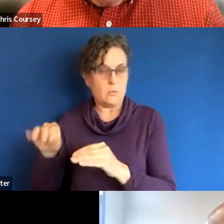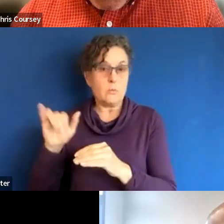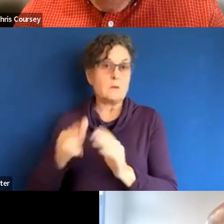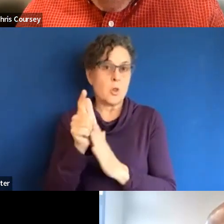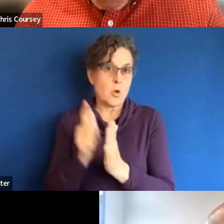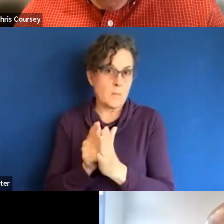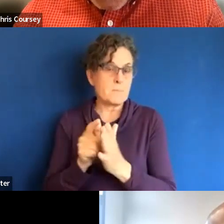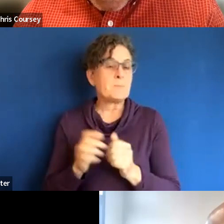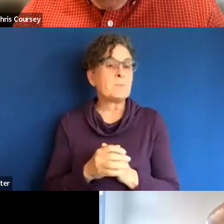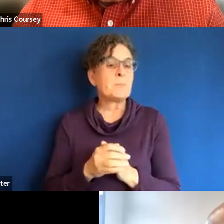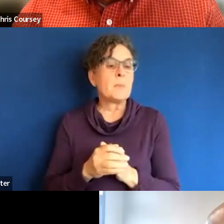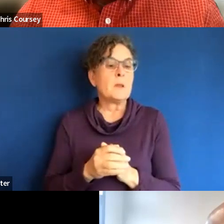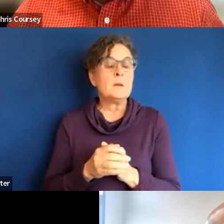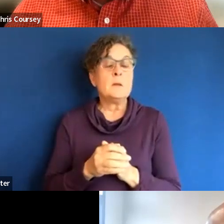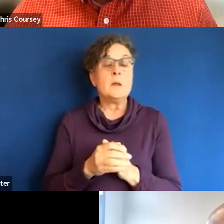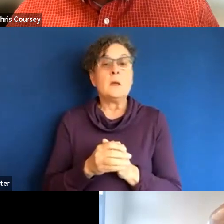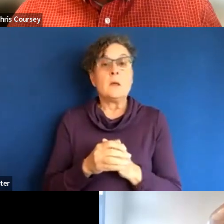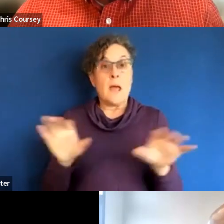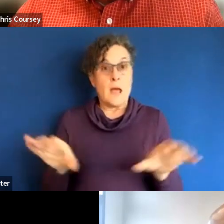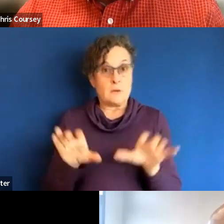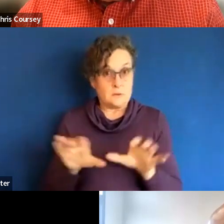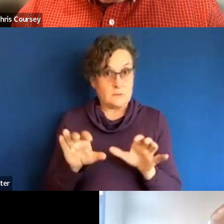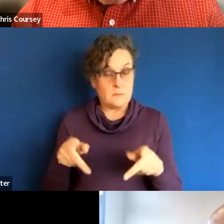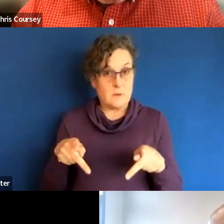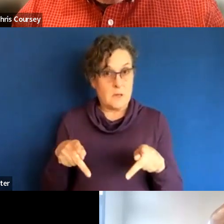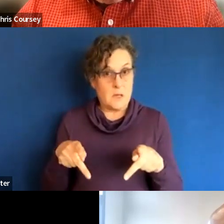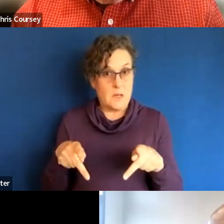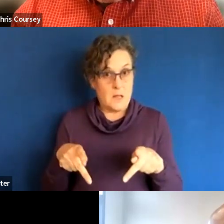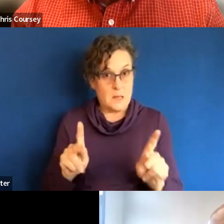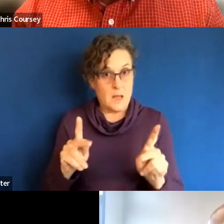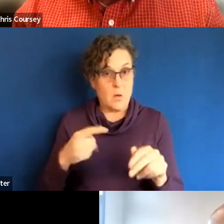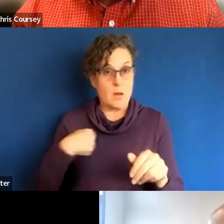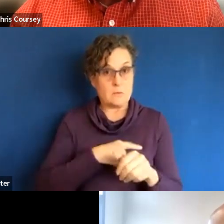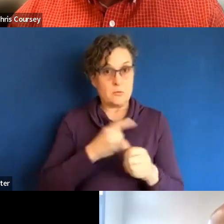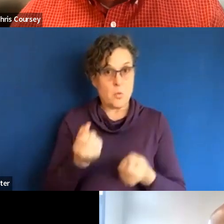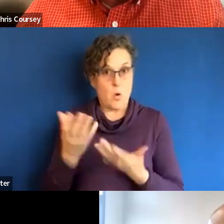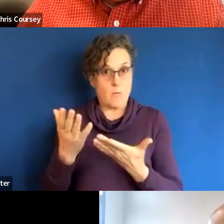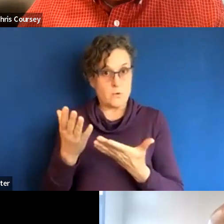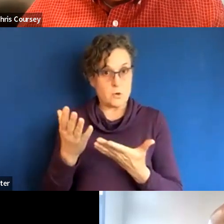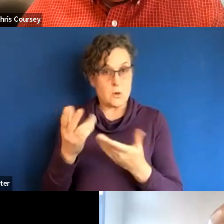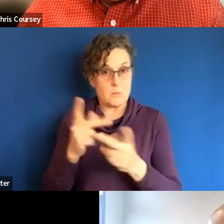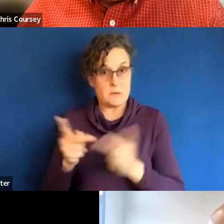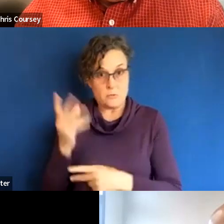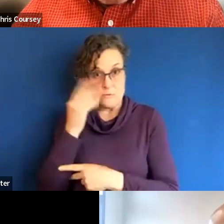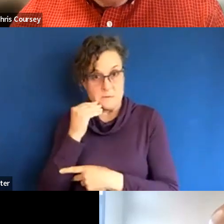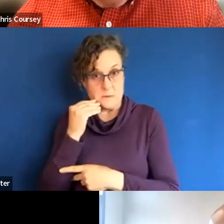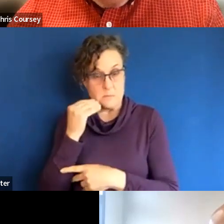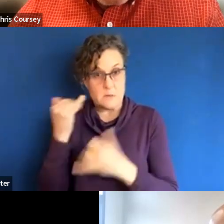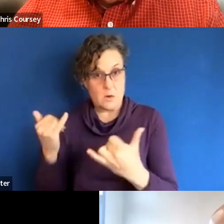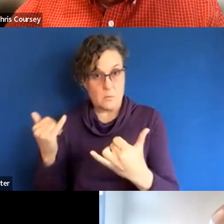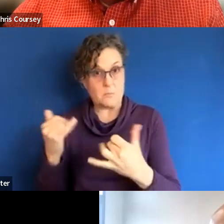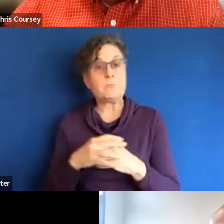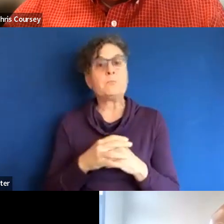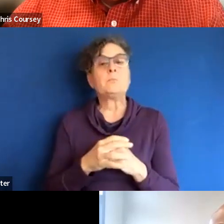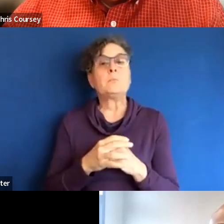we're taking will give us the capacity to offer that shelter right now. As far as why here at these